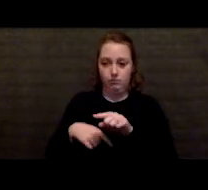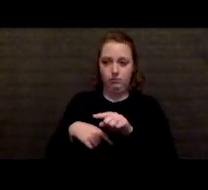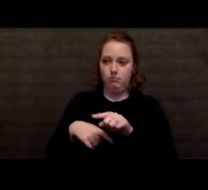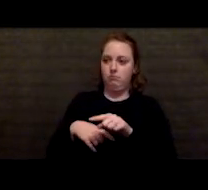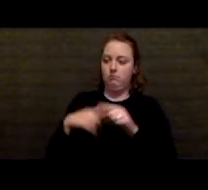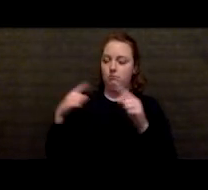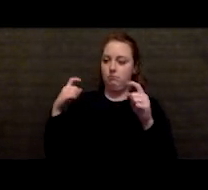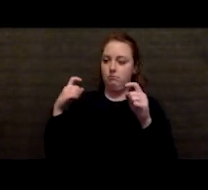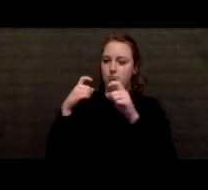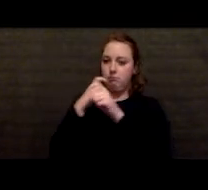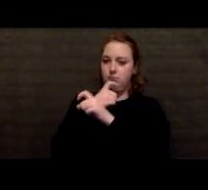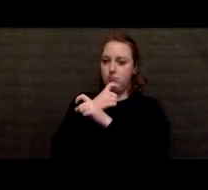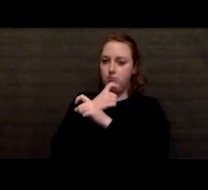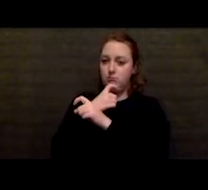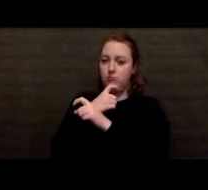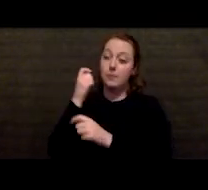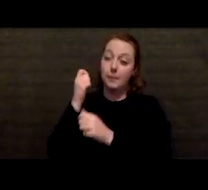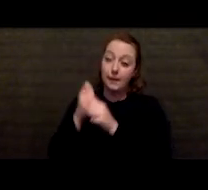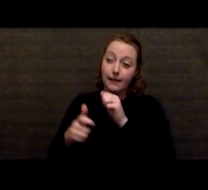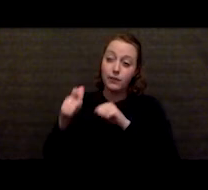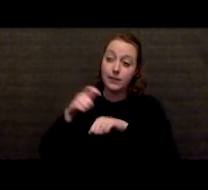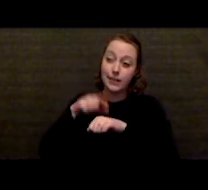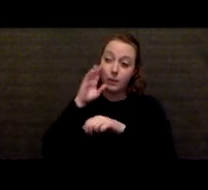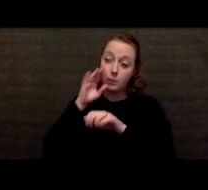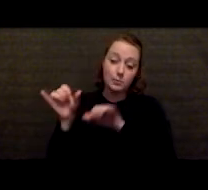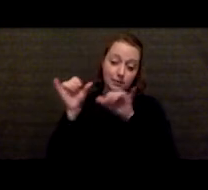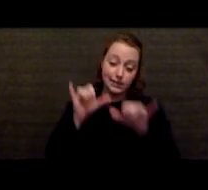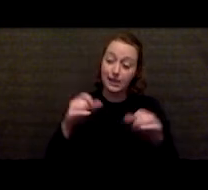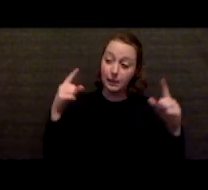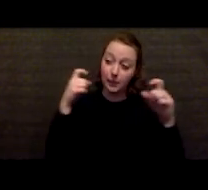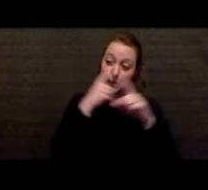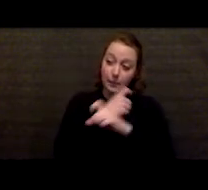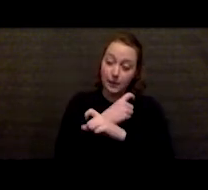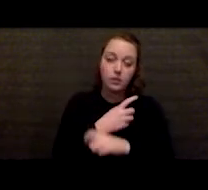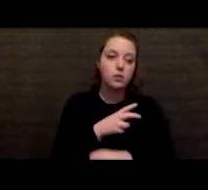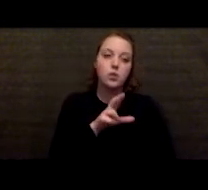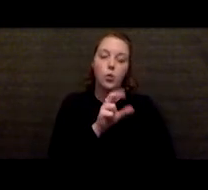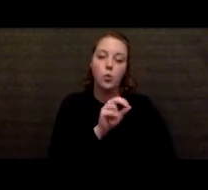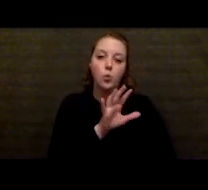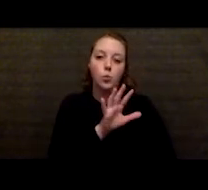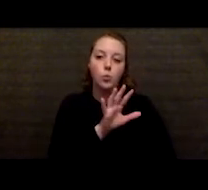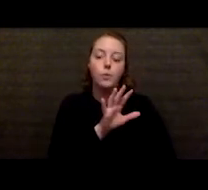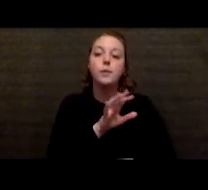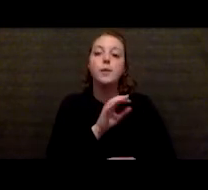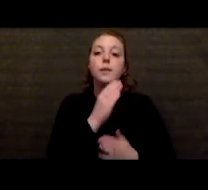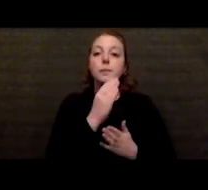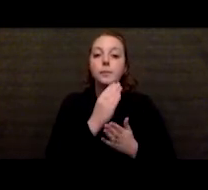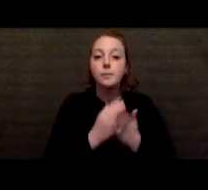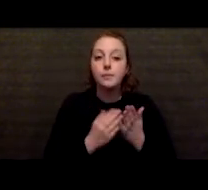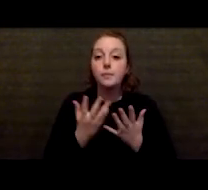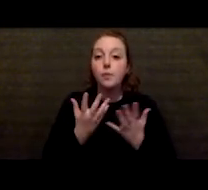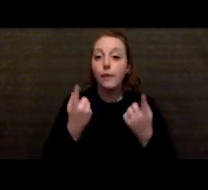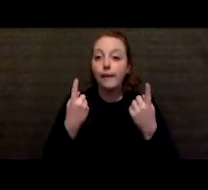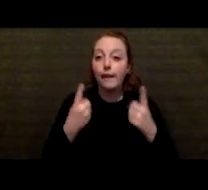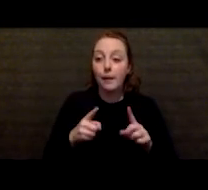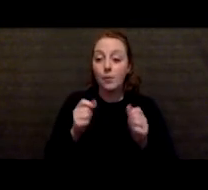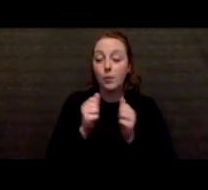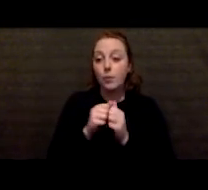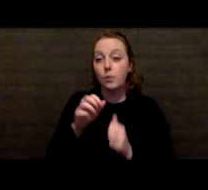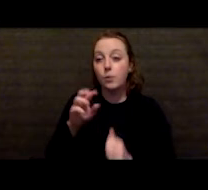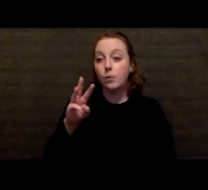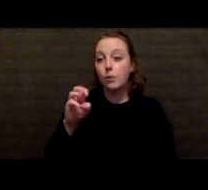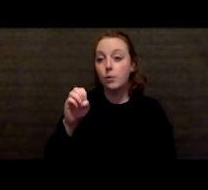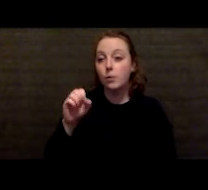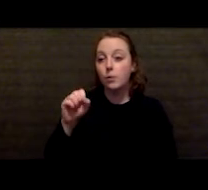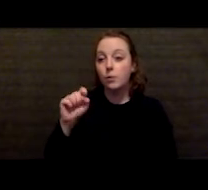one. Is it always that complicated? No, it's not always that complicated. Part of what was really complicated about Westwood is